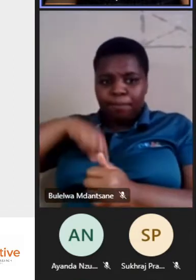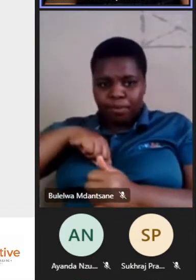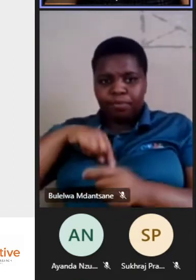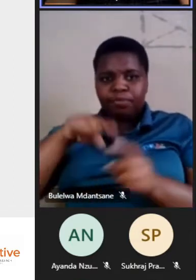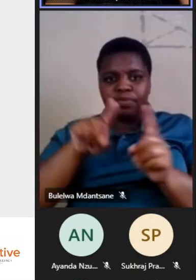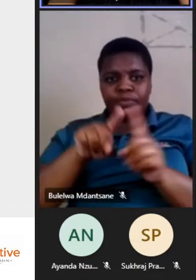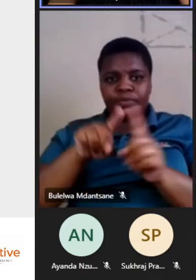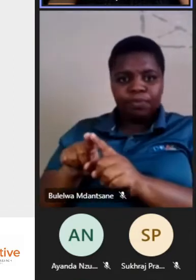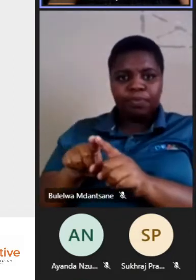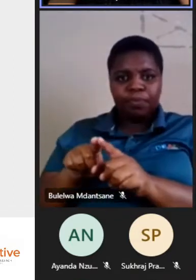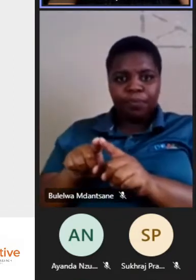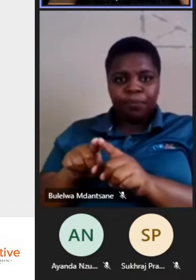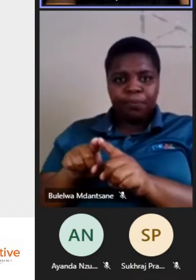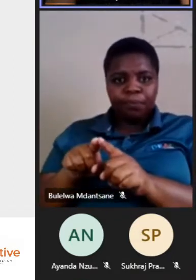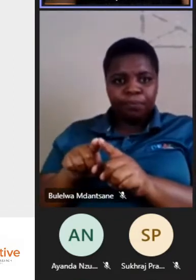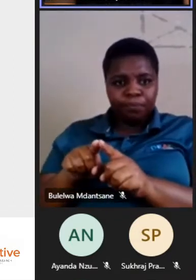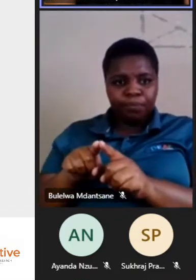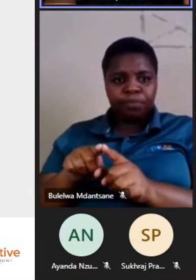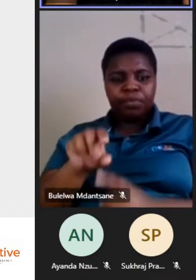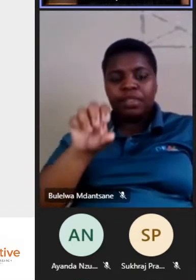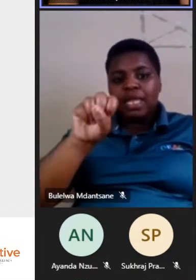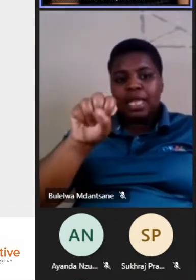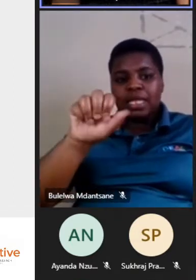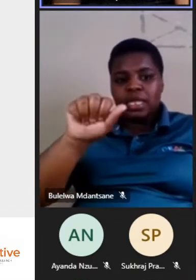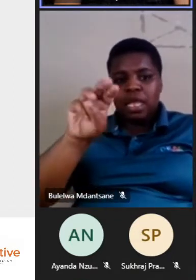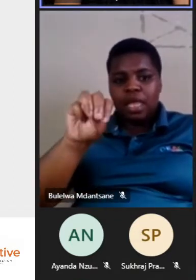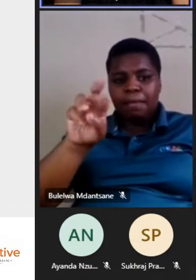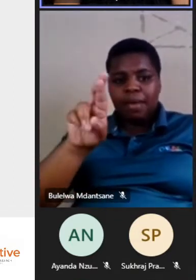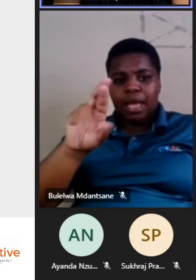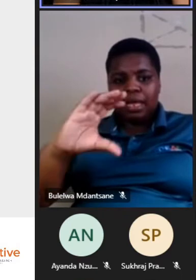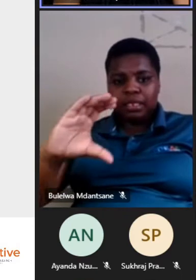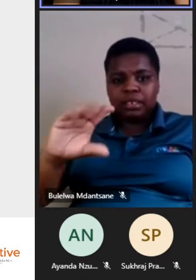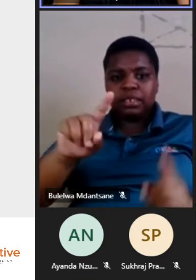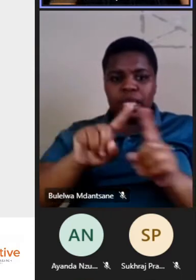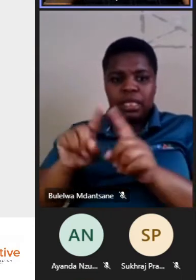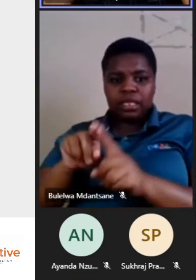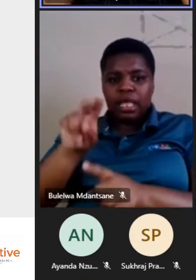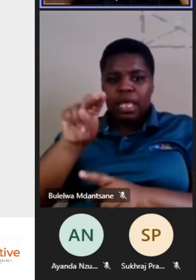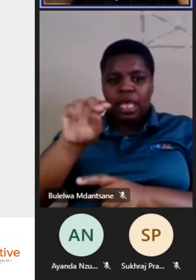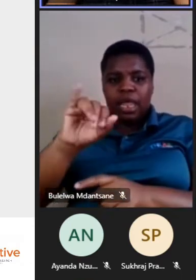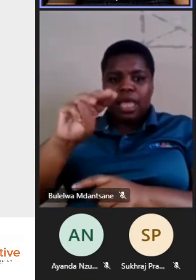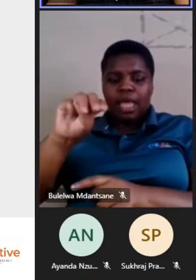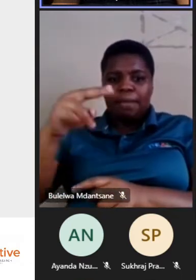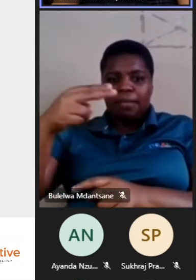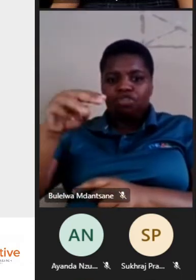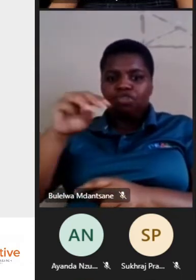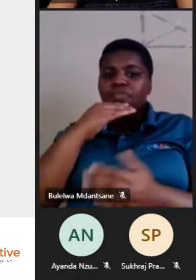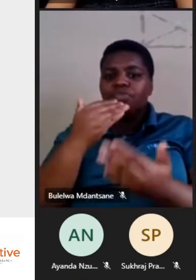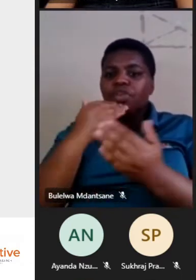and the NMAH for funding parts of this project. Thank you very much.